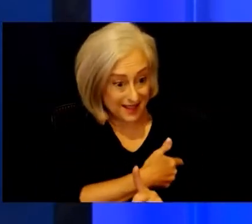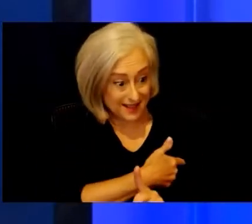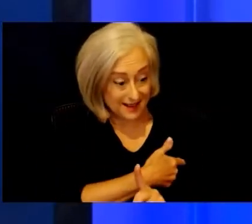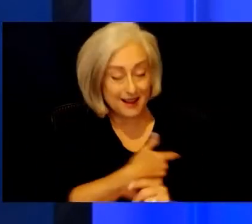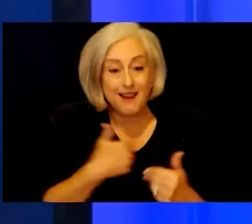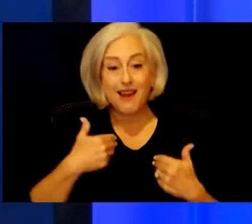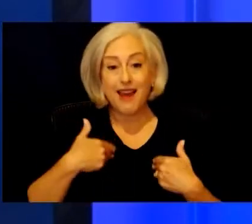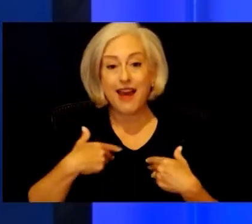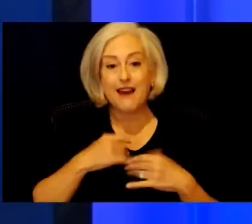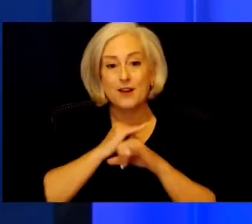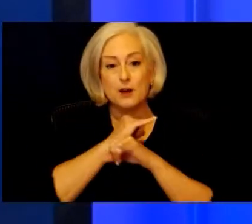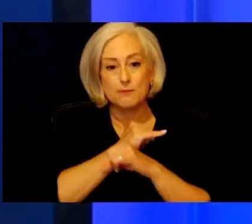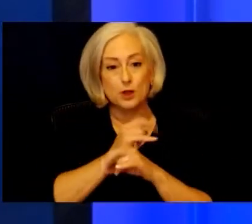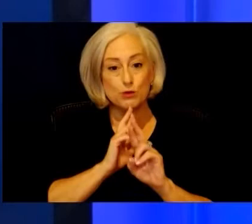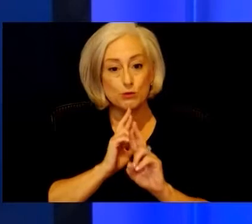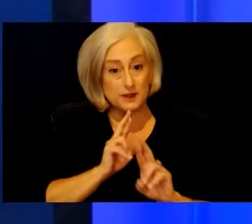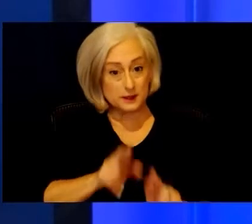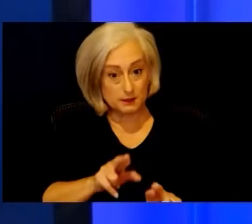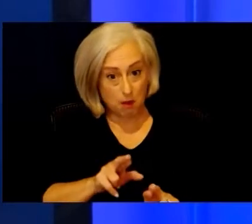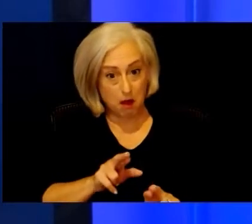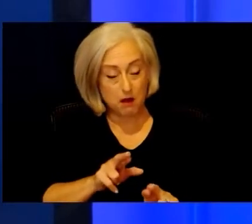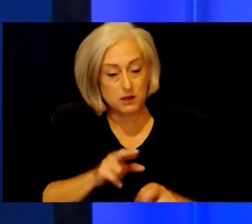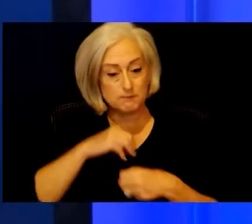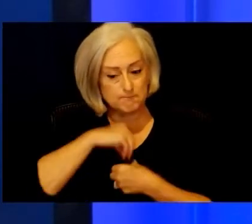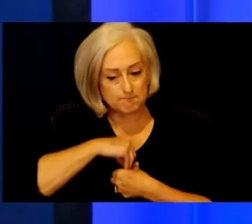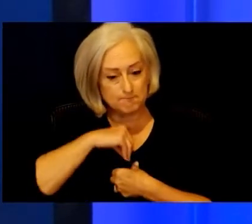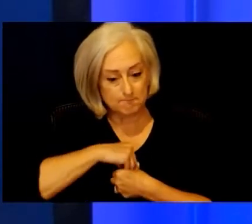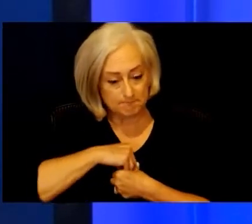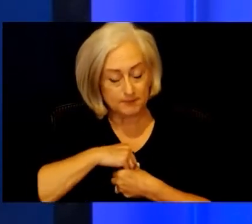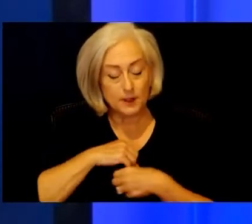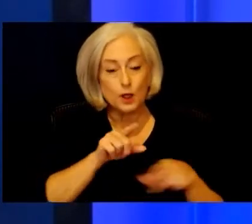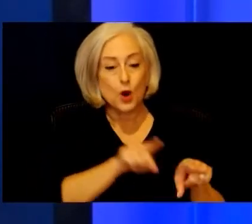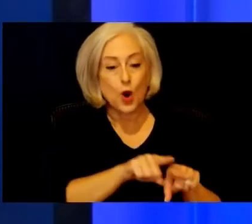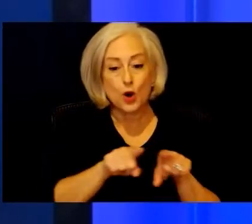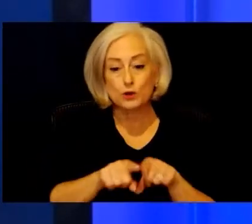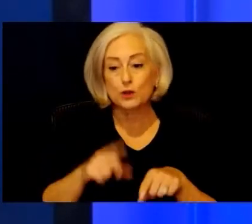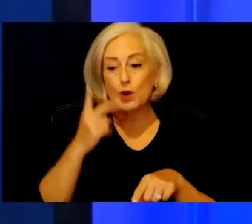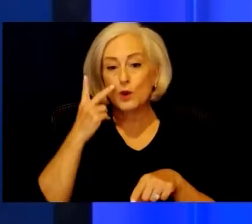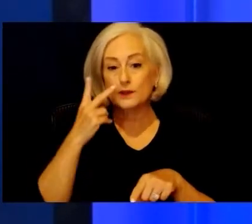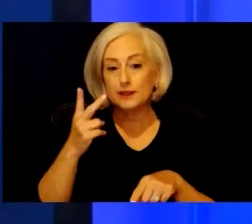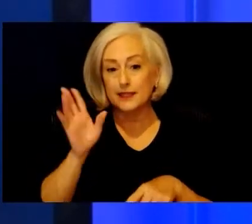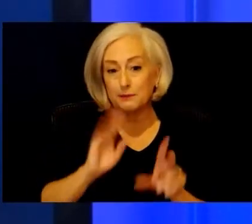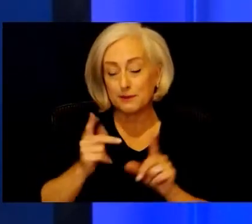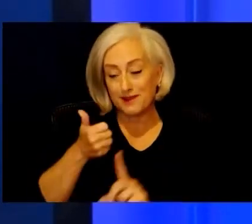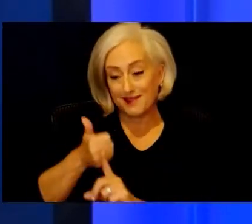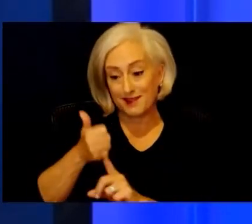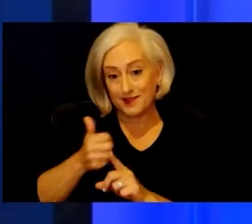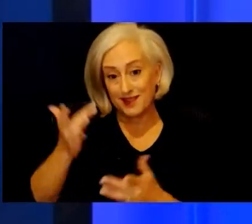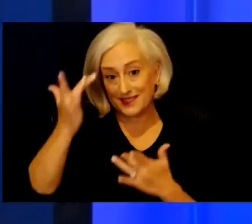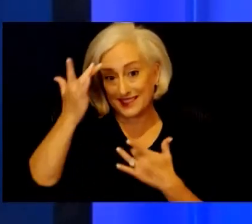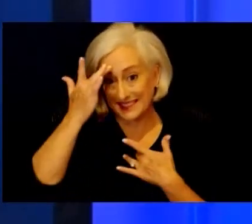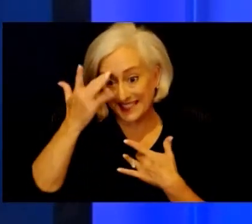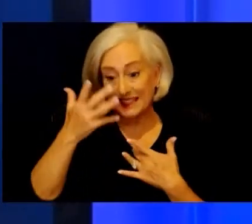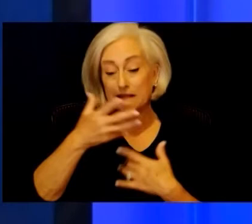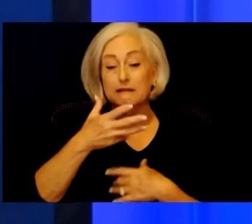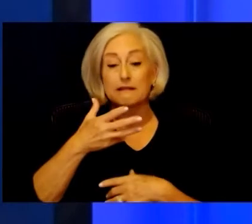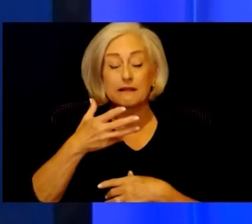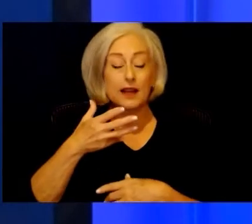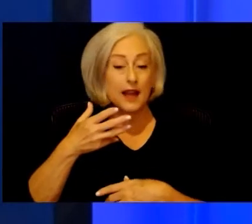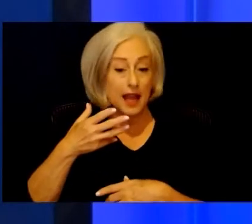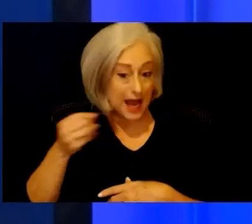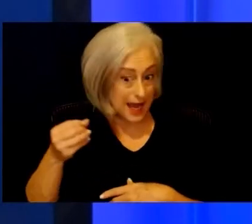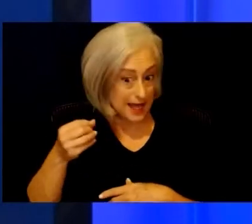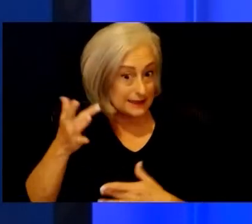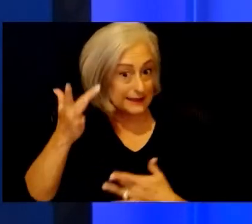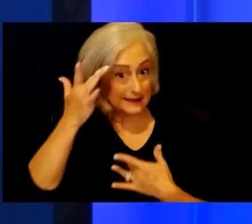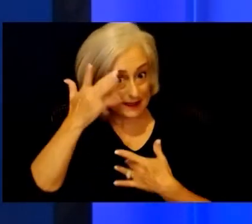the safest manner possible. But we've also seen people that have been vaccinated or infected or vice versa. And of course, I think we probably also know people